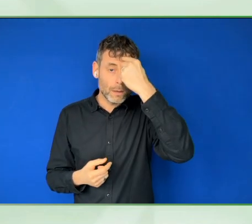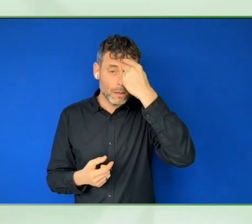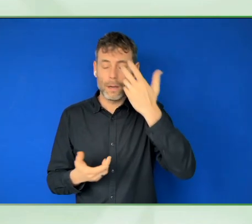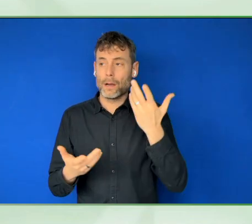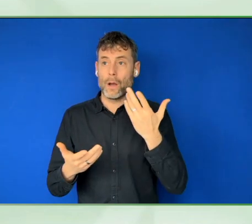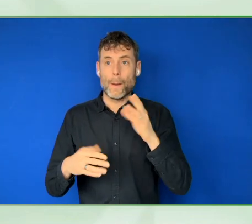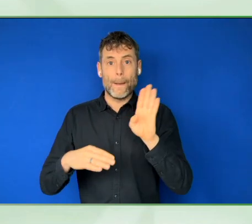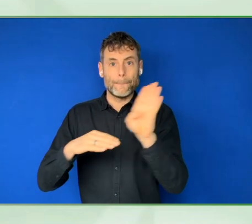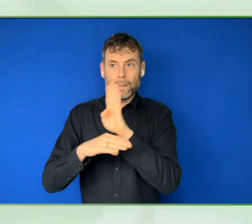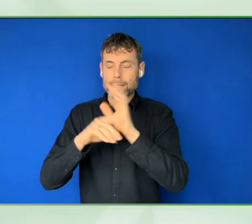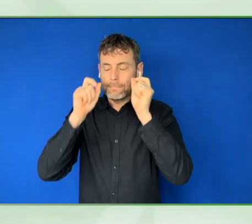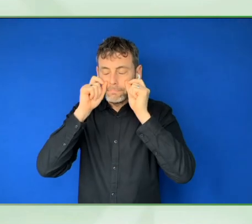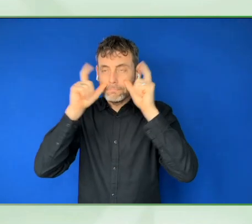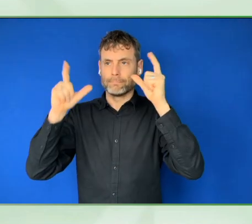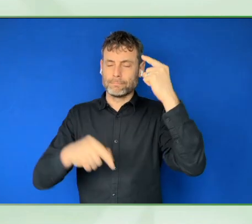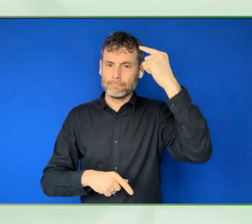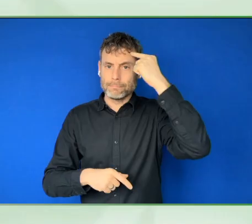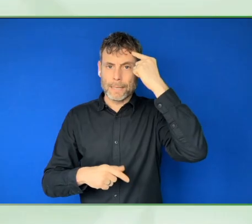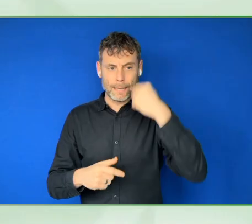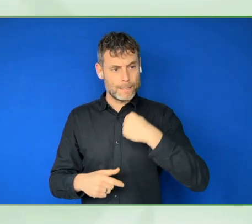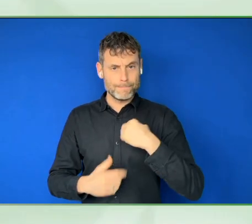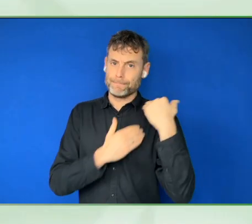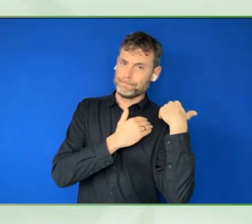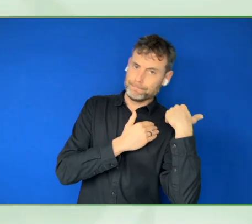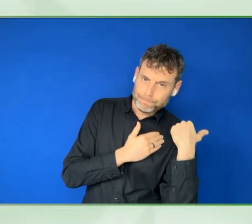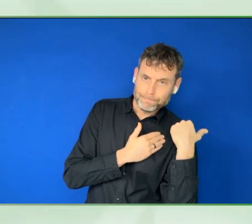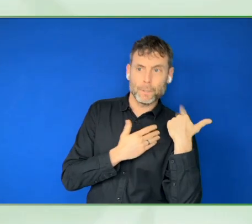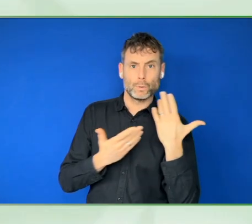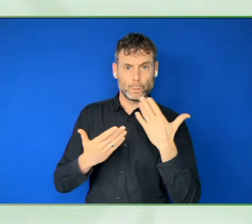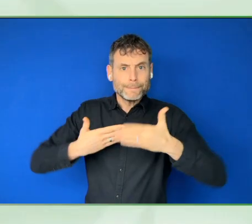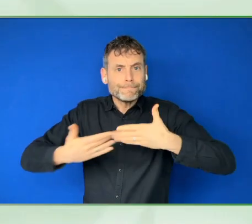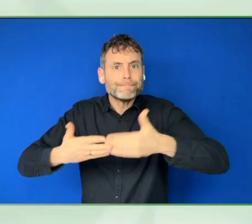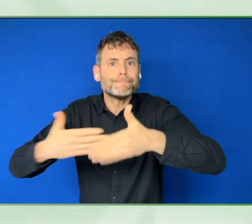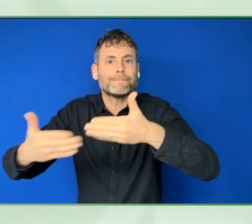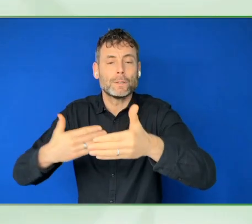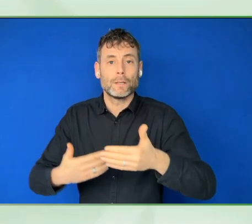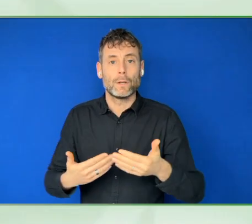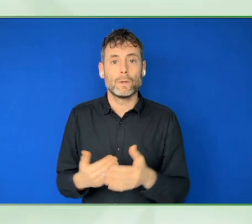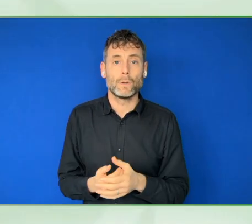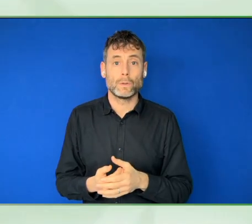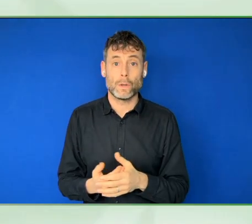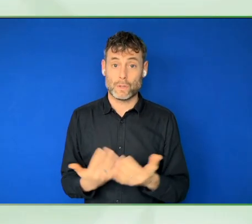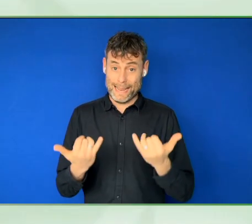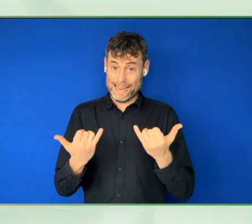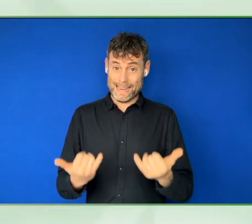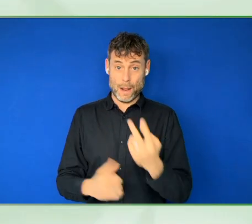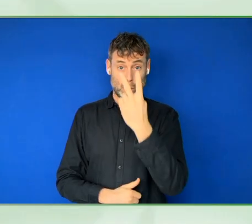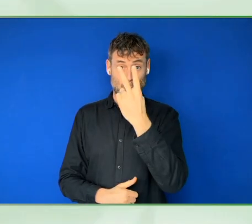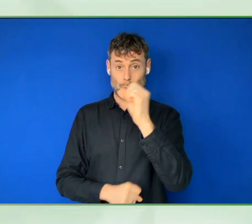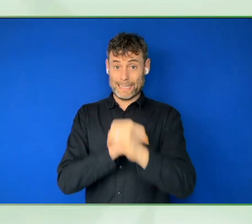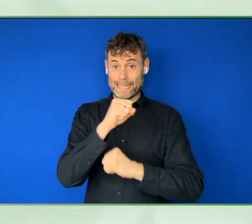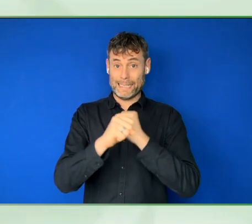will disagree with me completely. Because this is the 20th anniversary of the CRPD, and we still